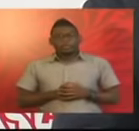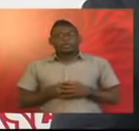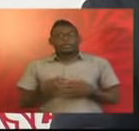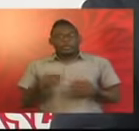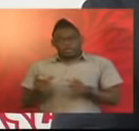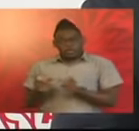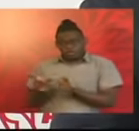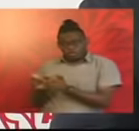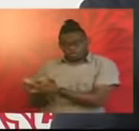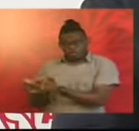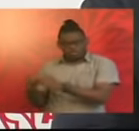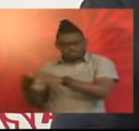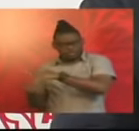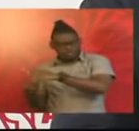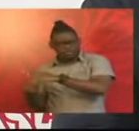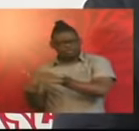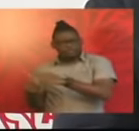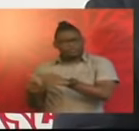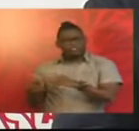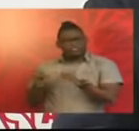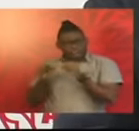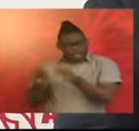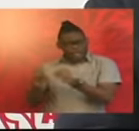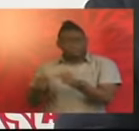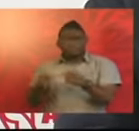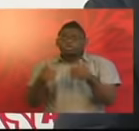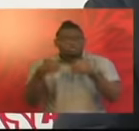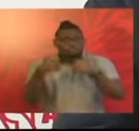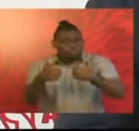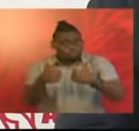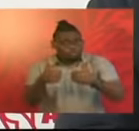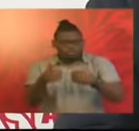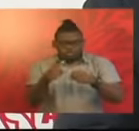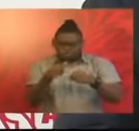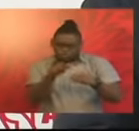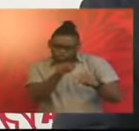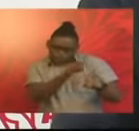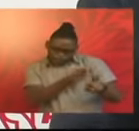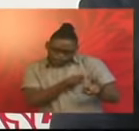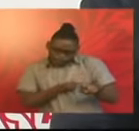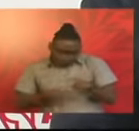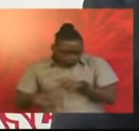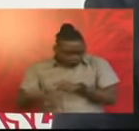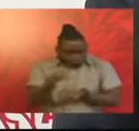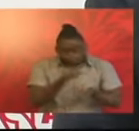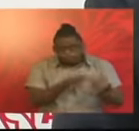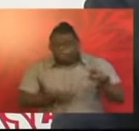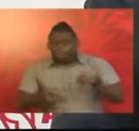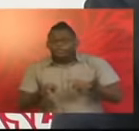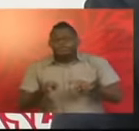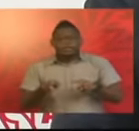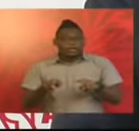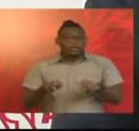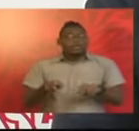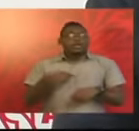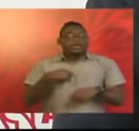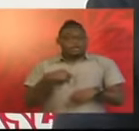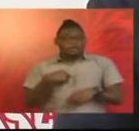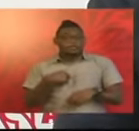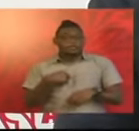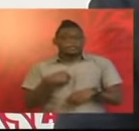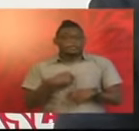continues to go well. So we are monitoring them via the app. In addition to the training, we've done a significant amount